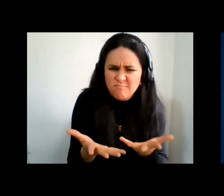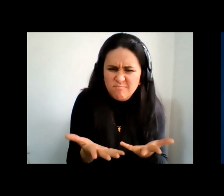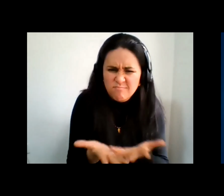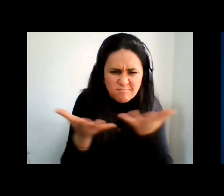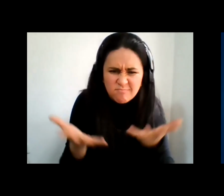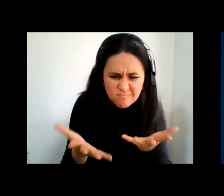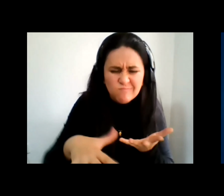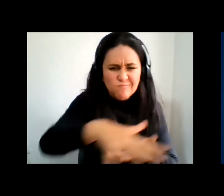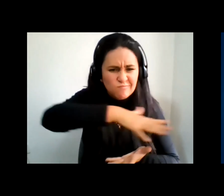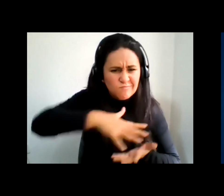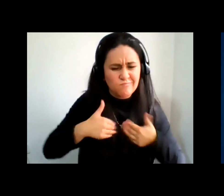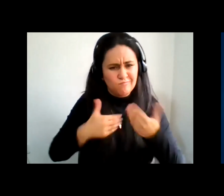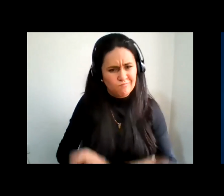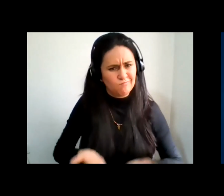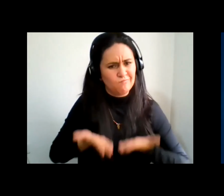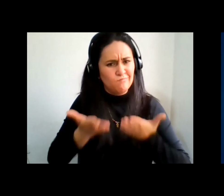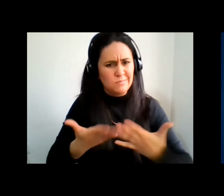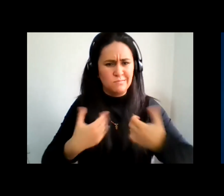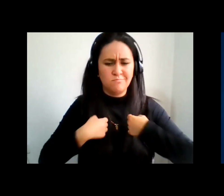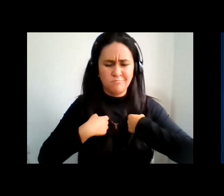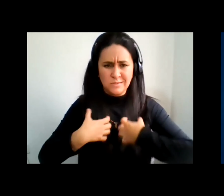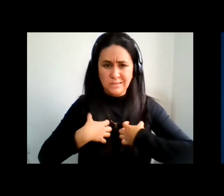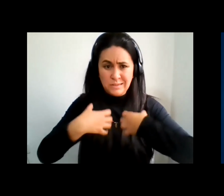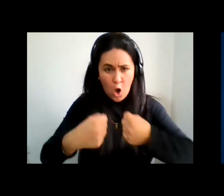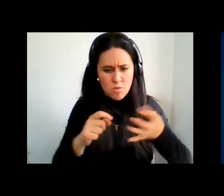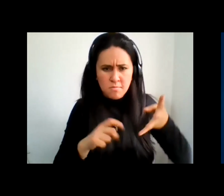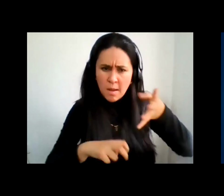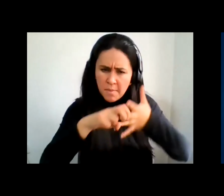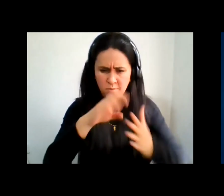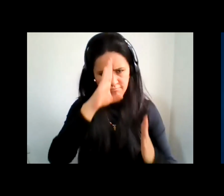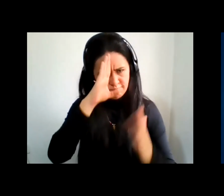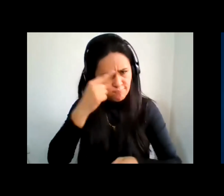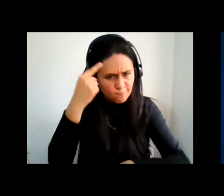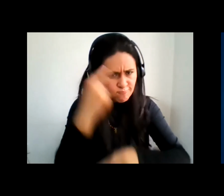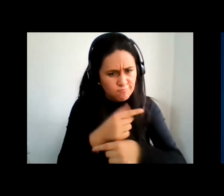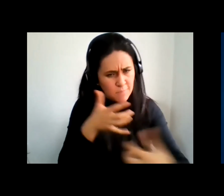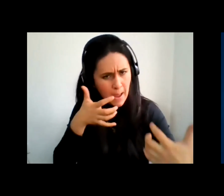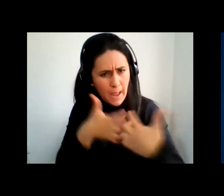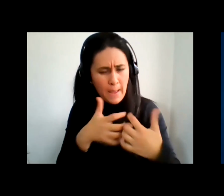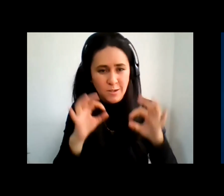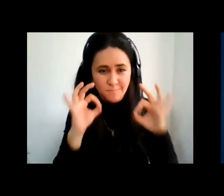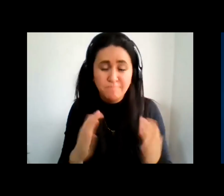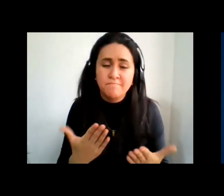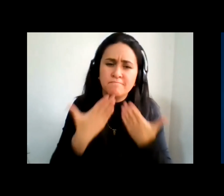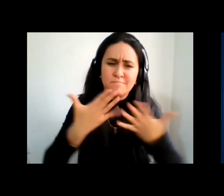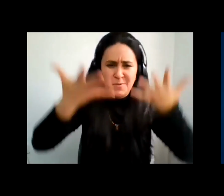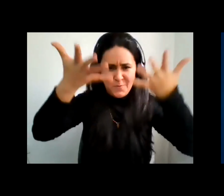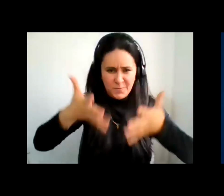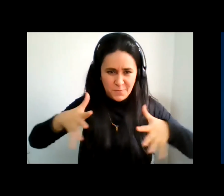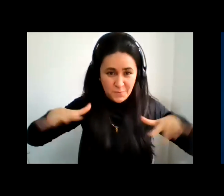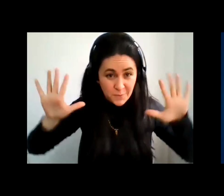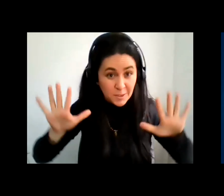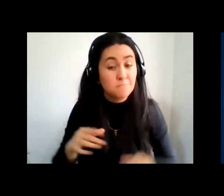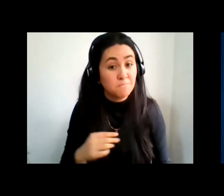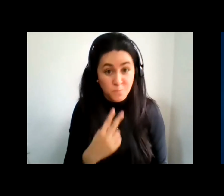With that, we will leave you. Many thanks again, and please join us once again on May 17th. Thank you very much.